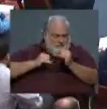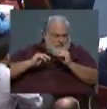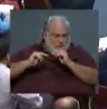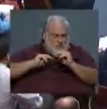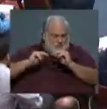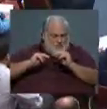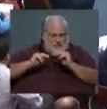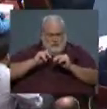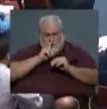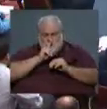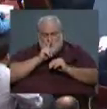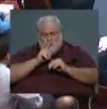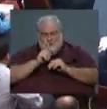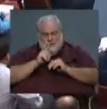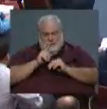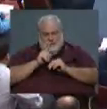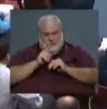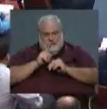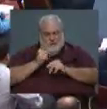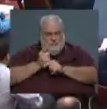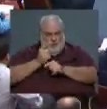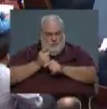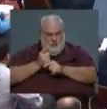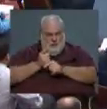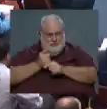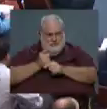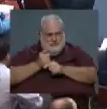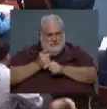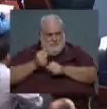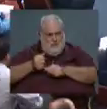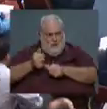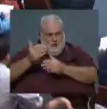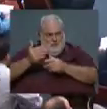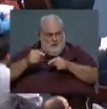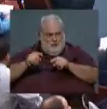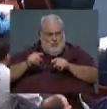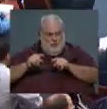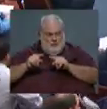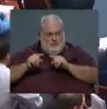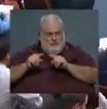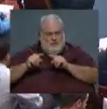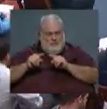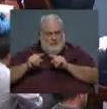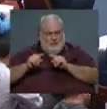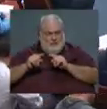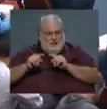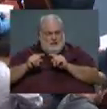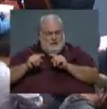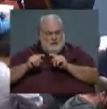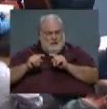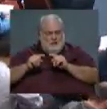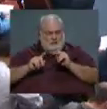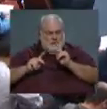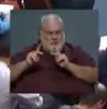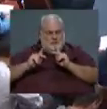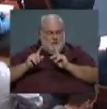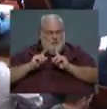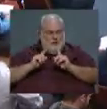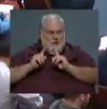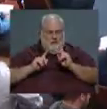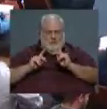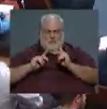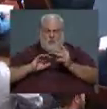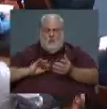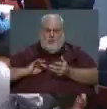negotiations, and I really don't think it's appropriate to be brought up in citizen communication again. So can you give me an update? I hate to have people